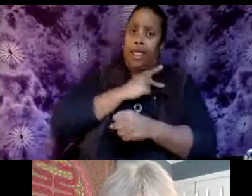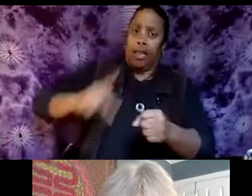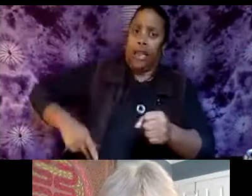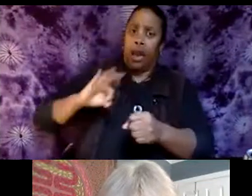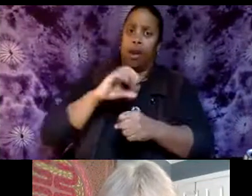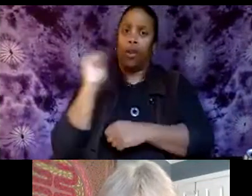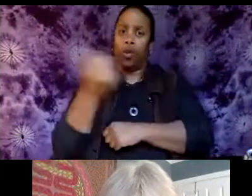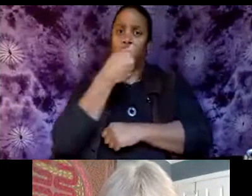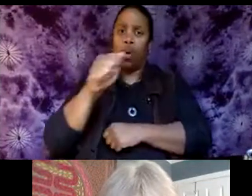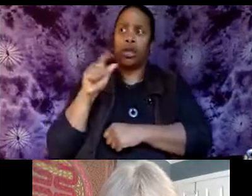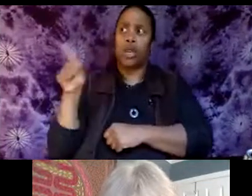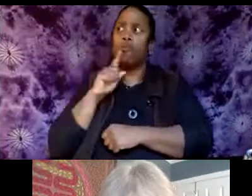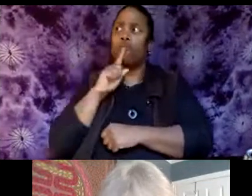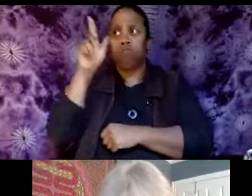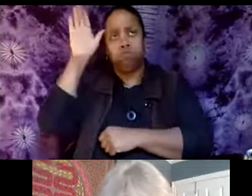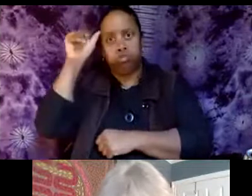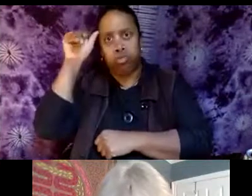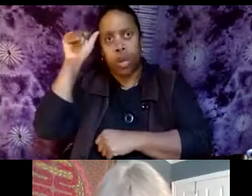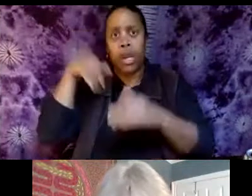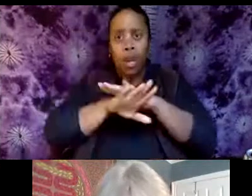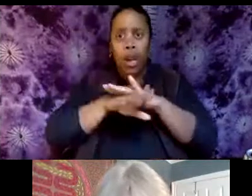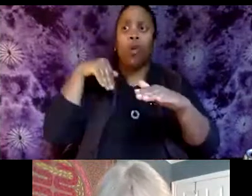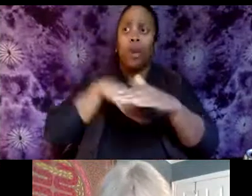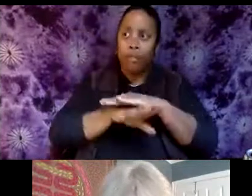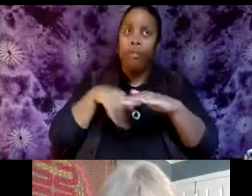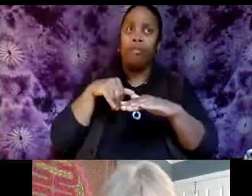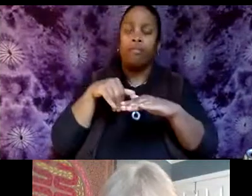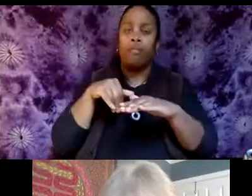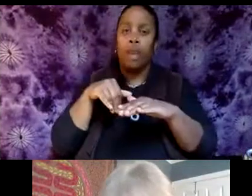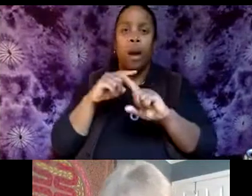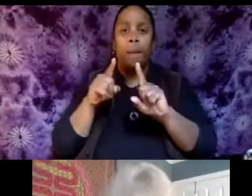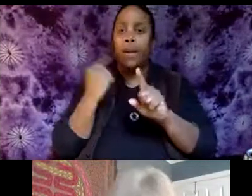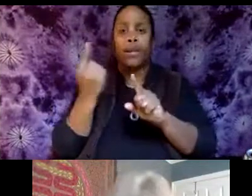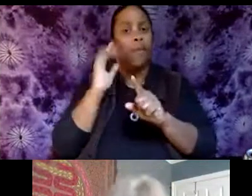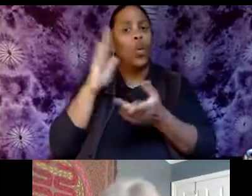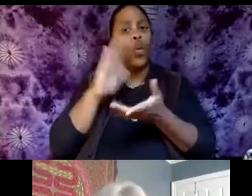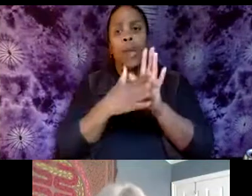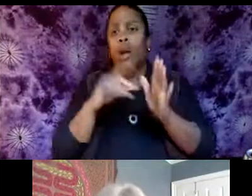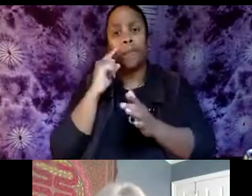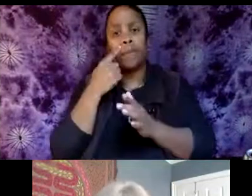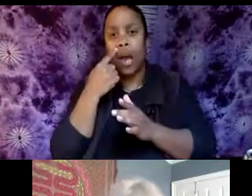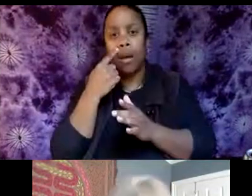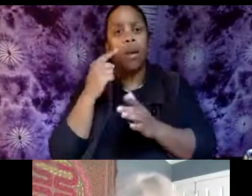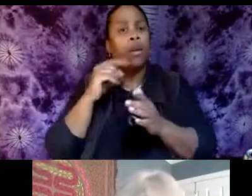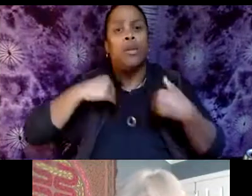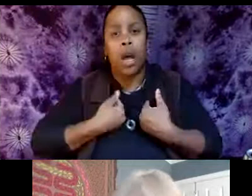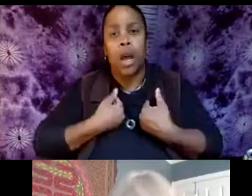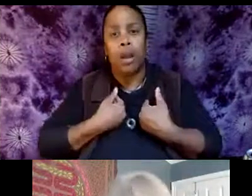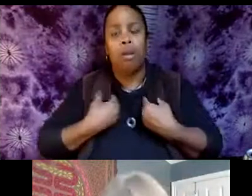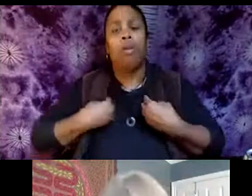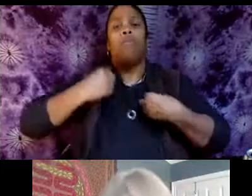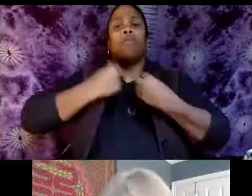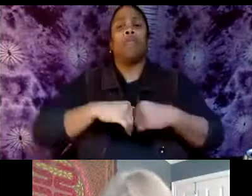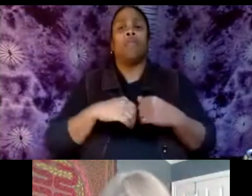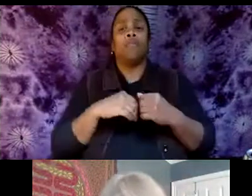determined. He goes in and out, in and out. But eventually someone's going to get tired. Even the Knight of Swords is going to get tired. Then